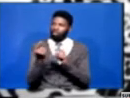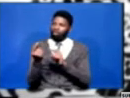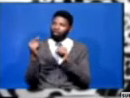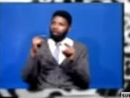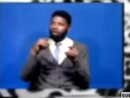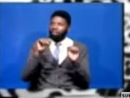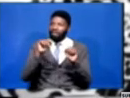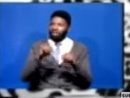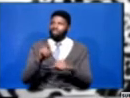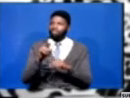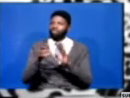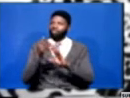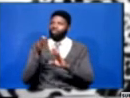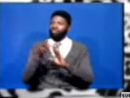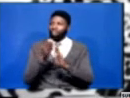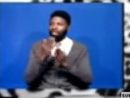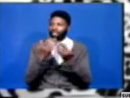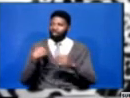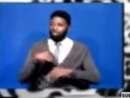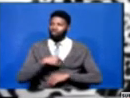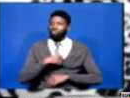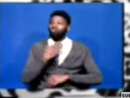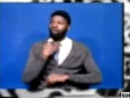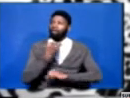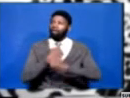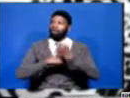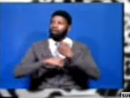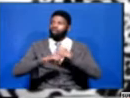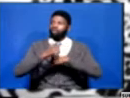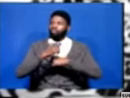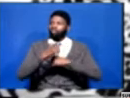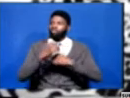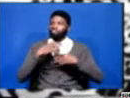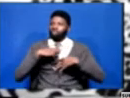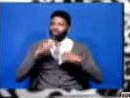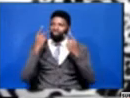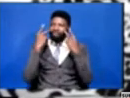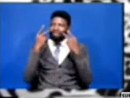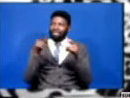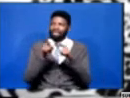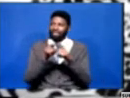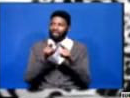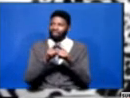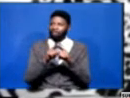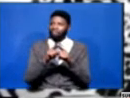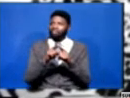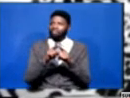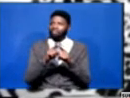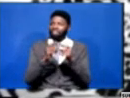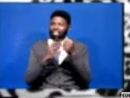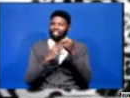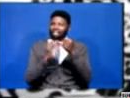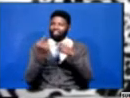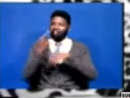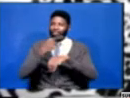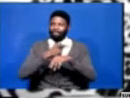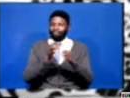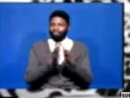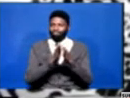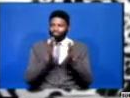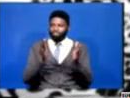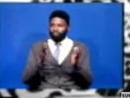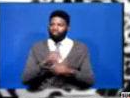very quick ways that we're going to embark. And start, people start seeing results within the first 90 days. During this campaign